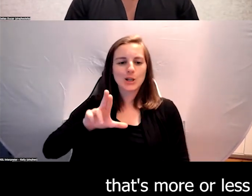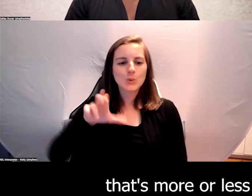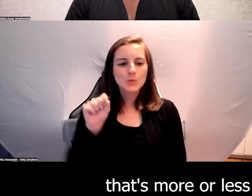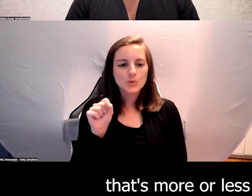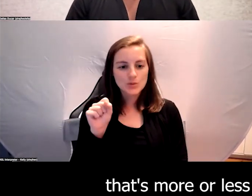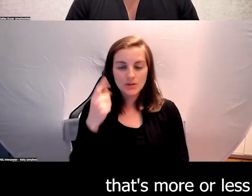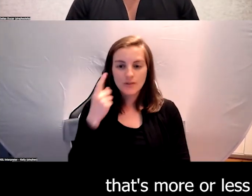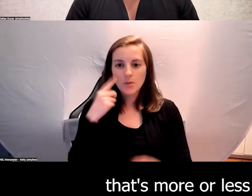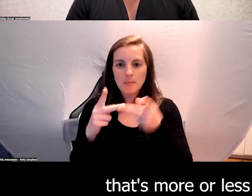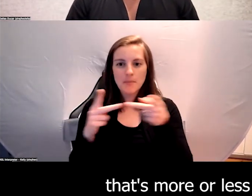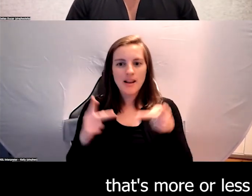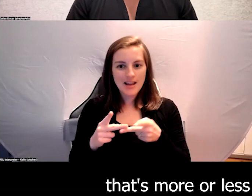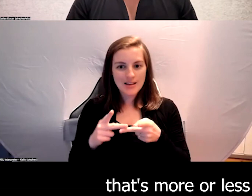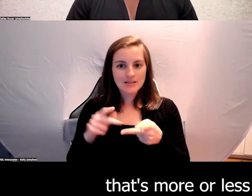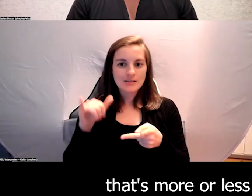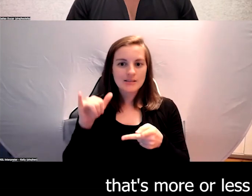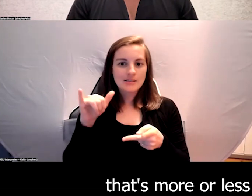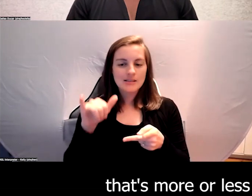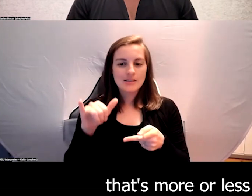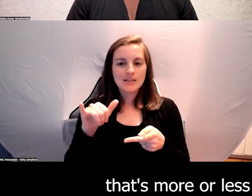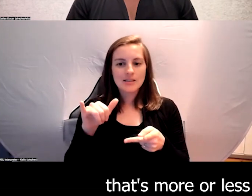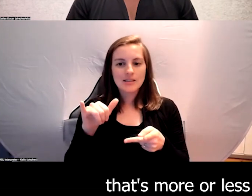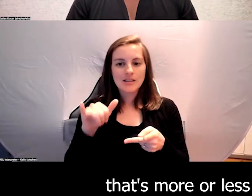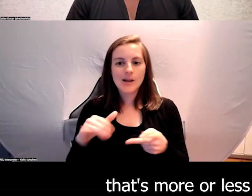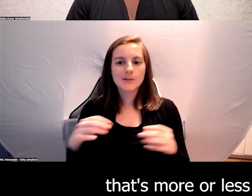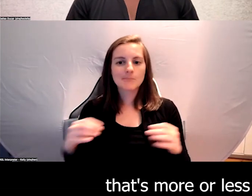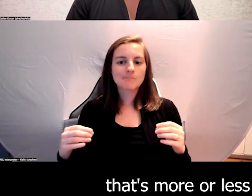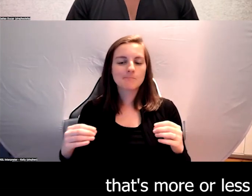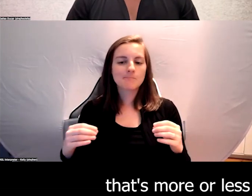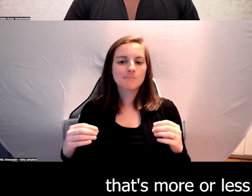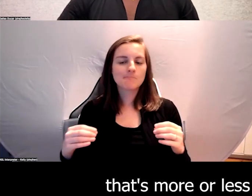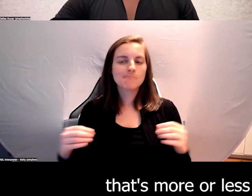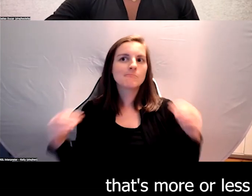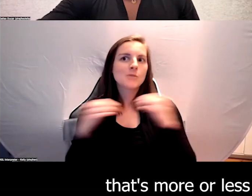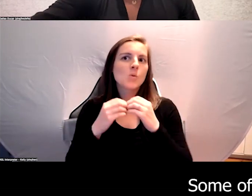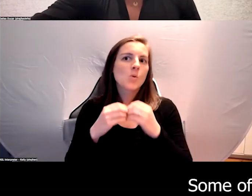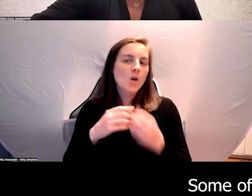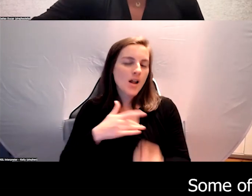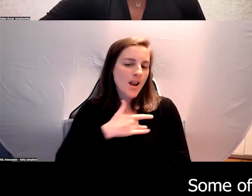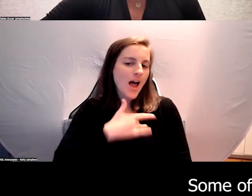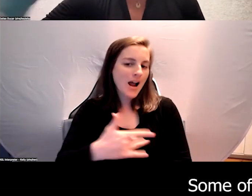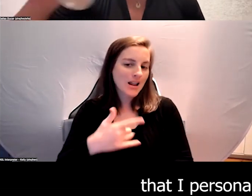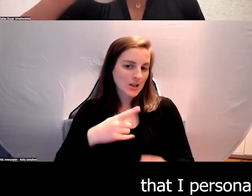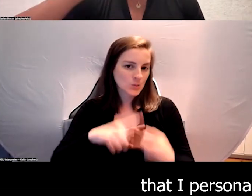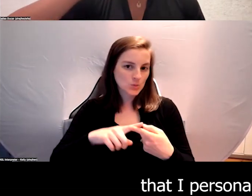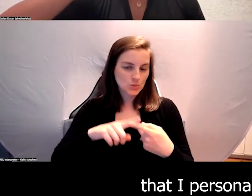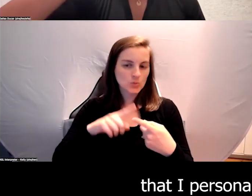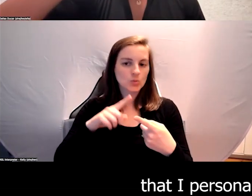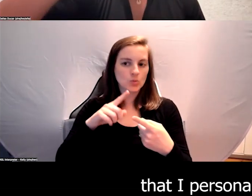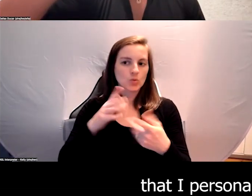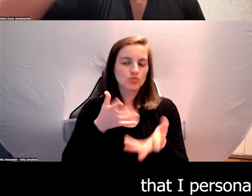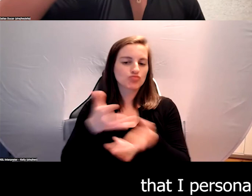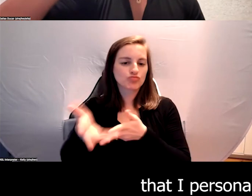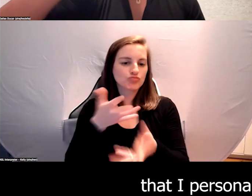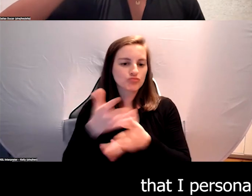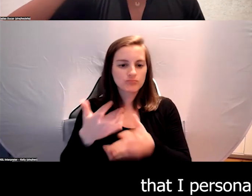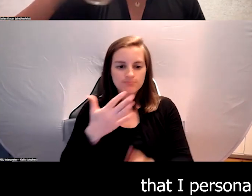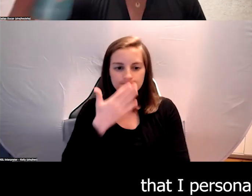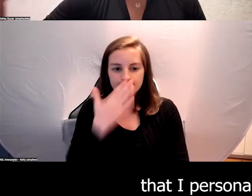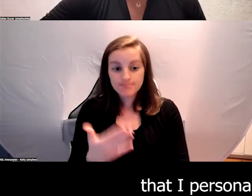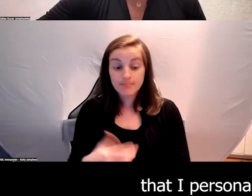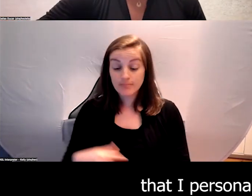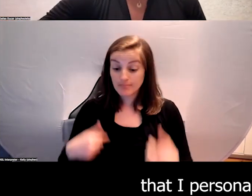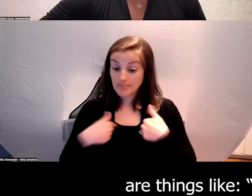that's more or less likely to be engaged. Some of the things that I personally might look